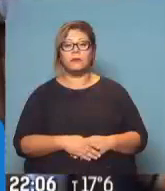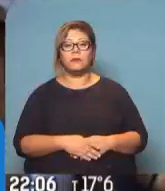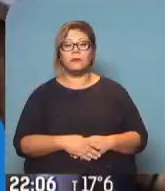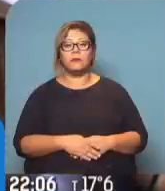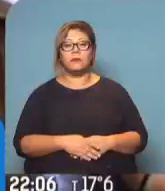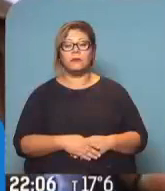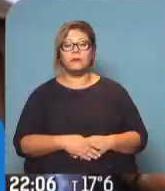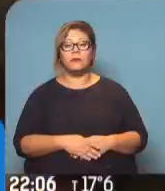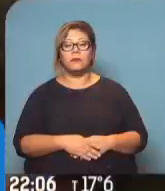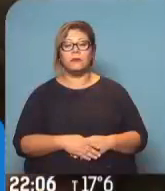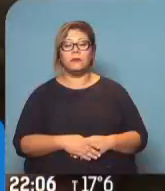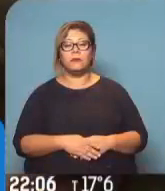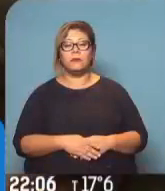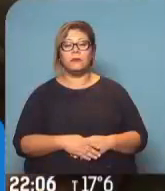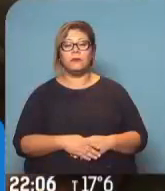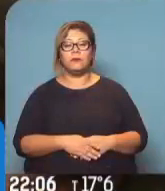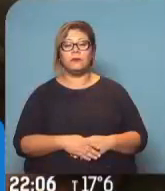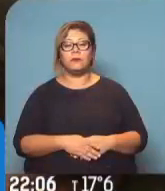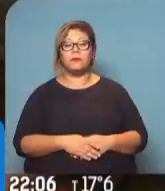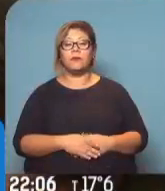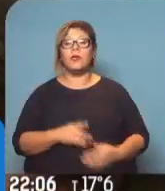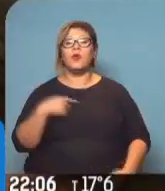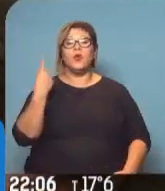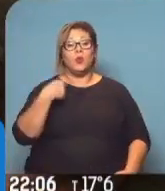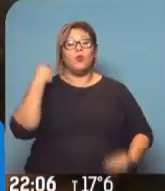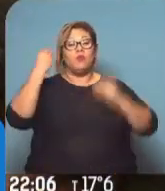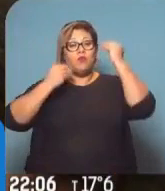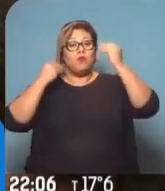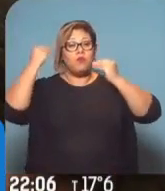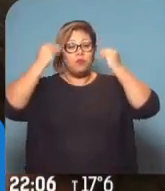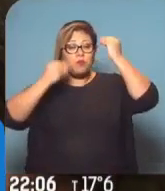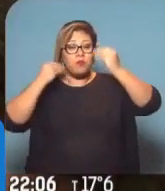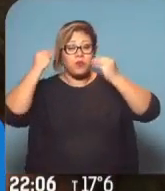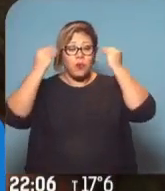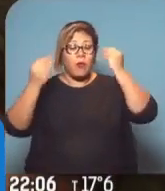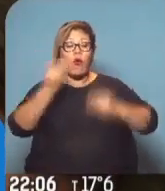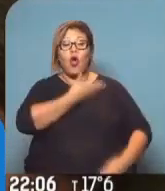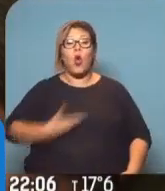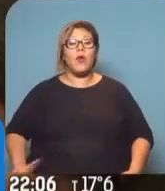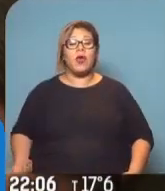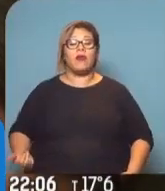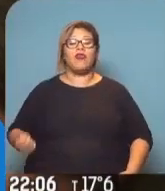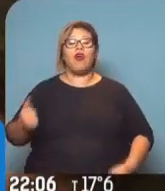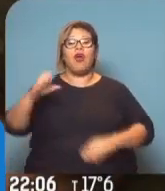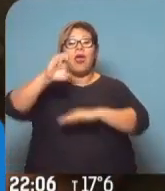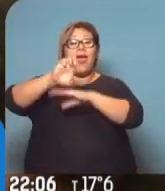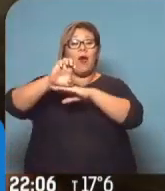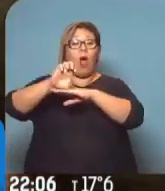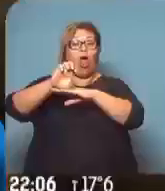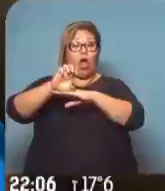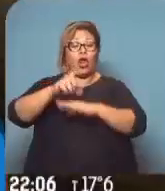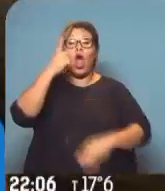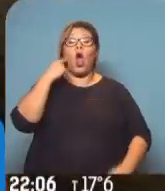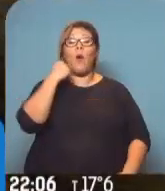about the United States. Estamos muy preocupados porque el gobierno de Ecuador y específicamente su